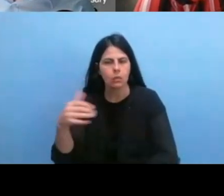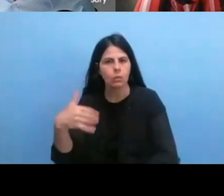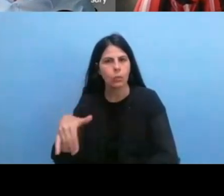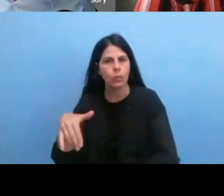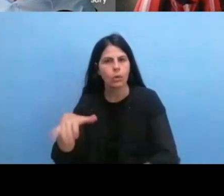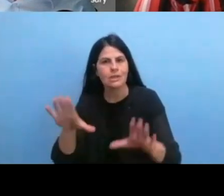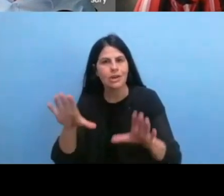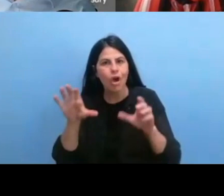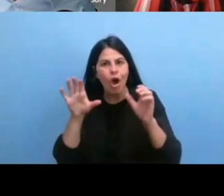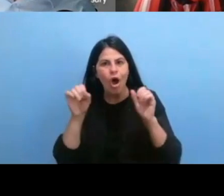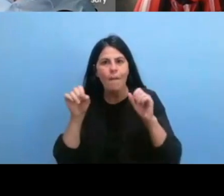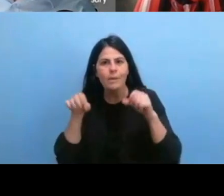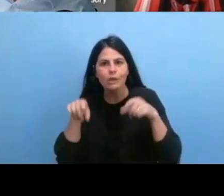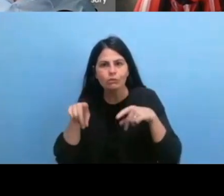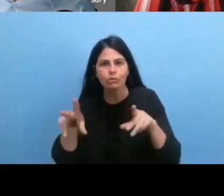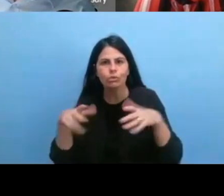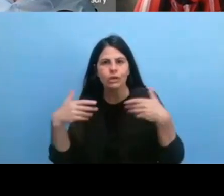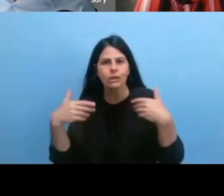to